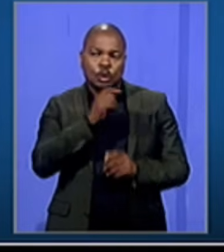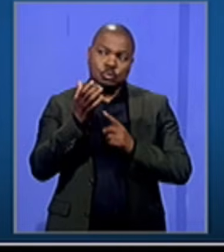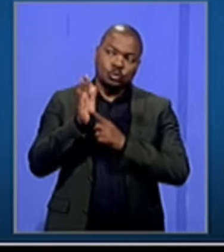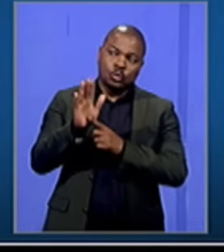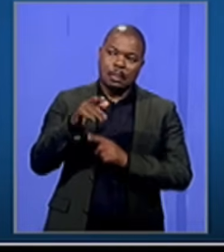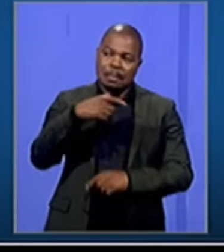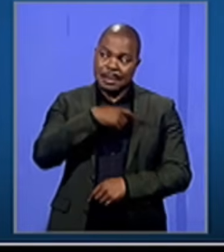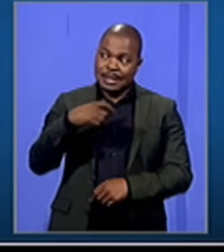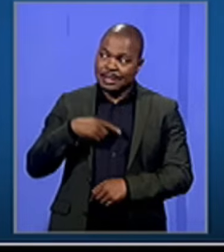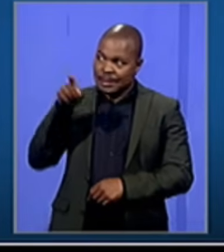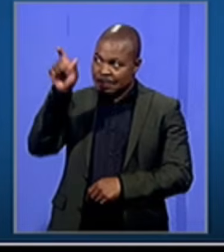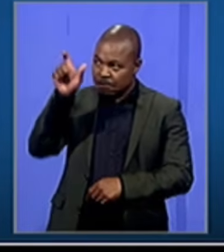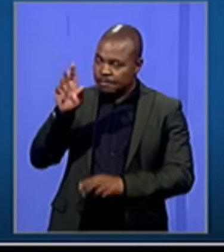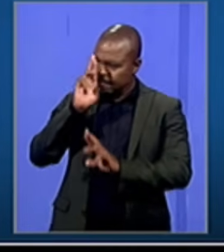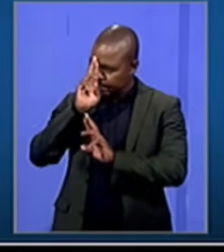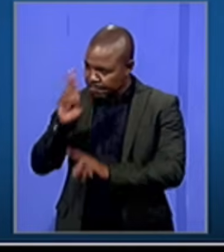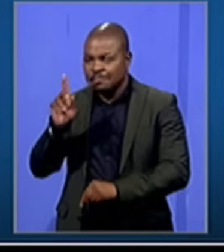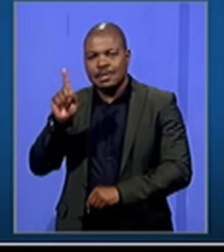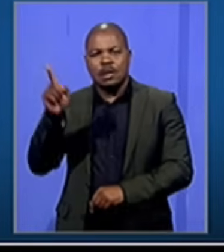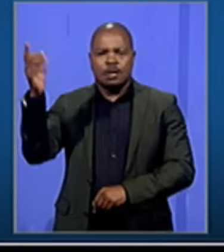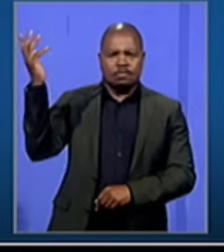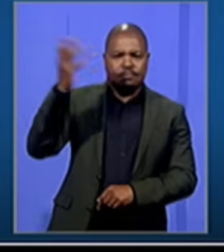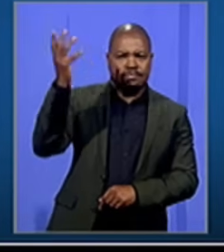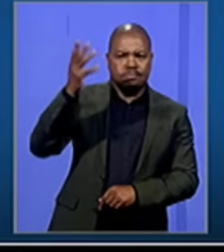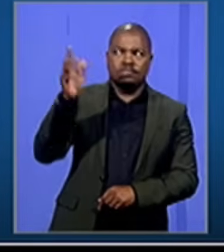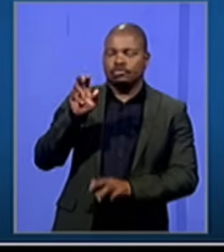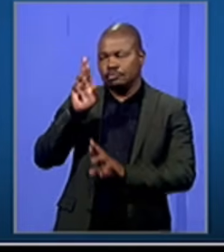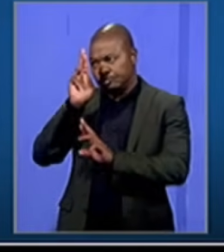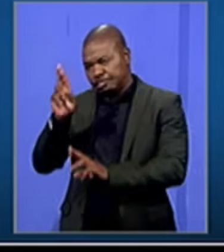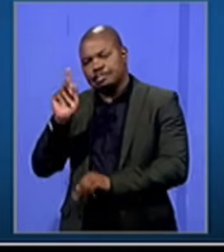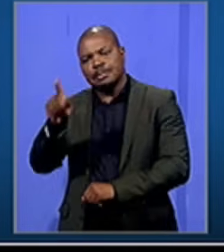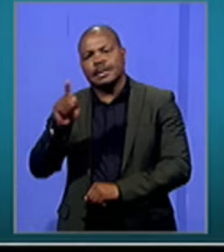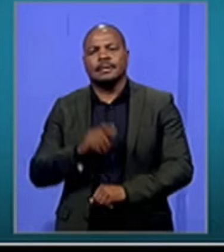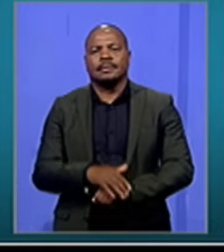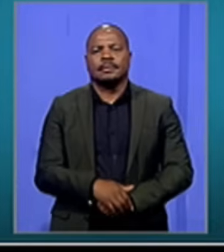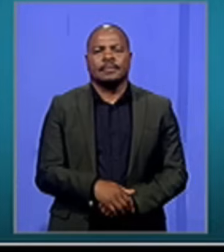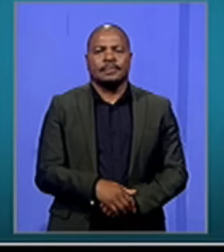o swanetše go hlomphiwa ge a bolela le setšhaba.